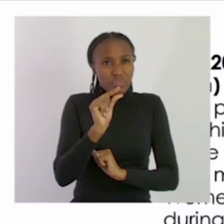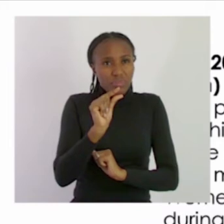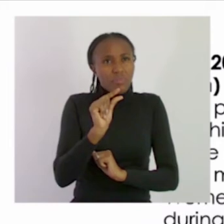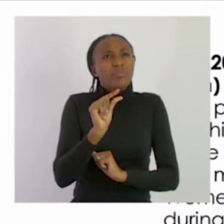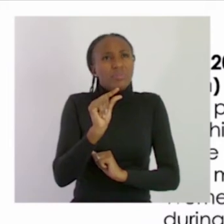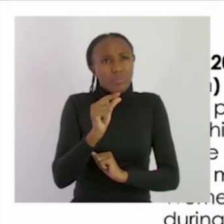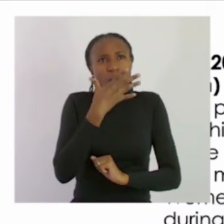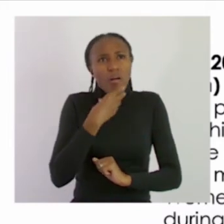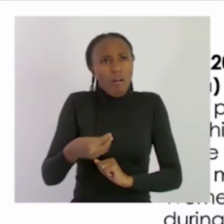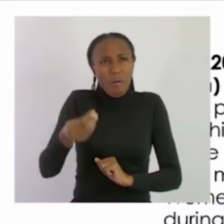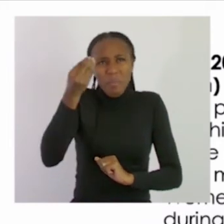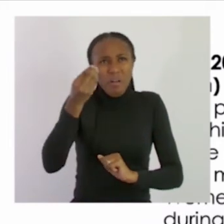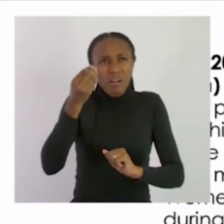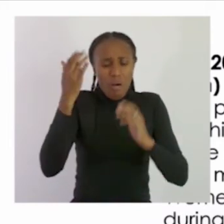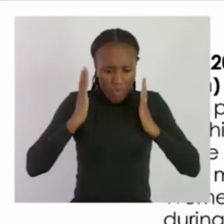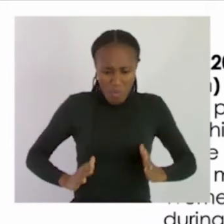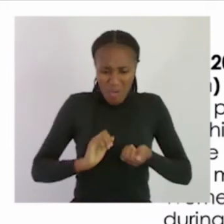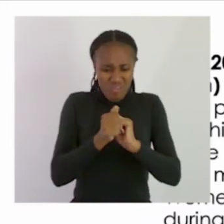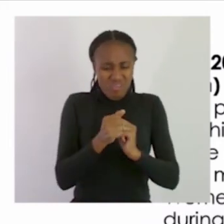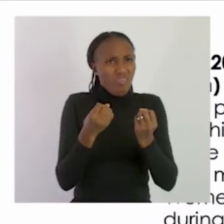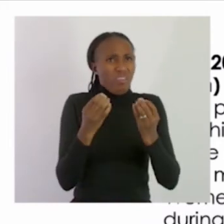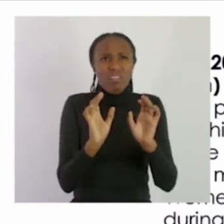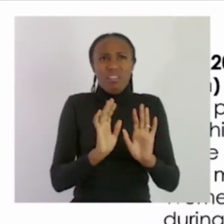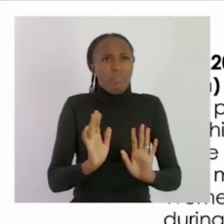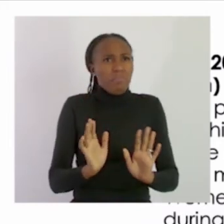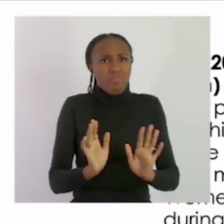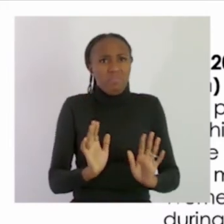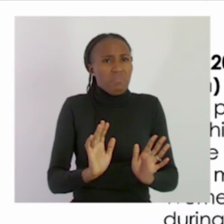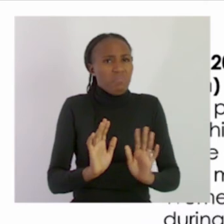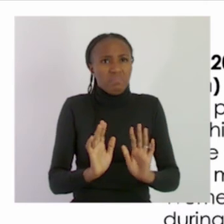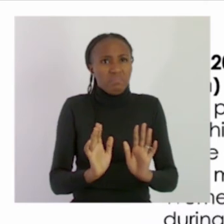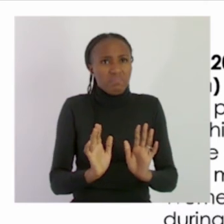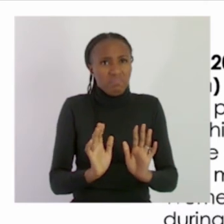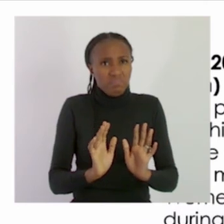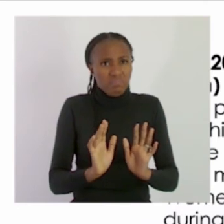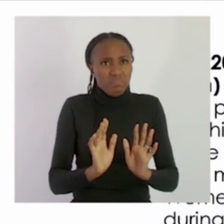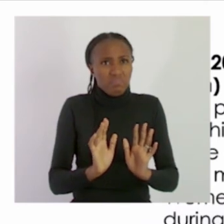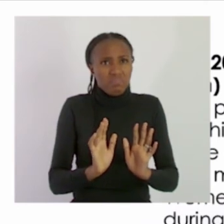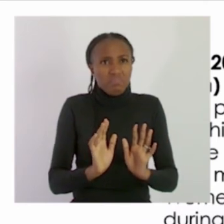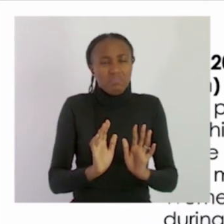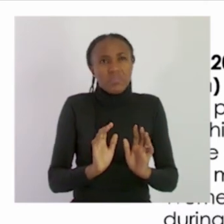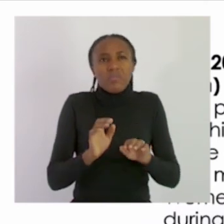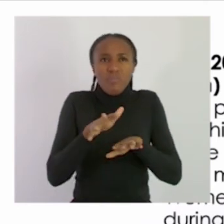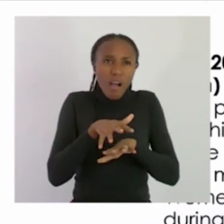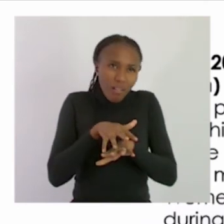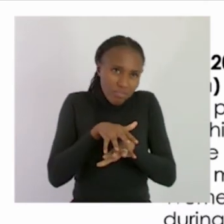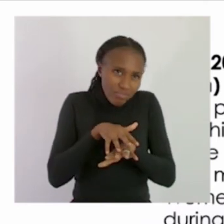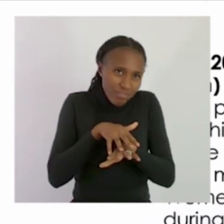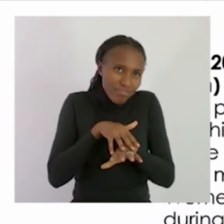person doesn't really change, the changes are hardly seen because they happen at a very low pace,